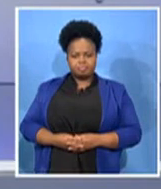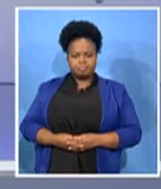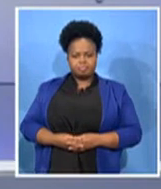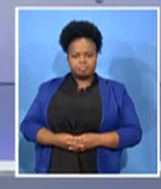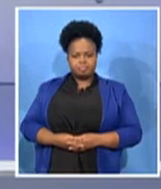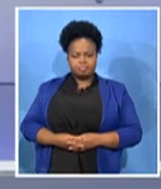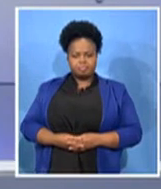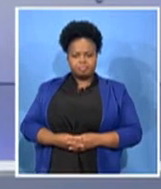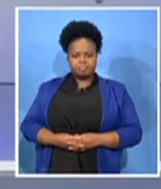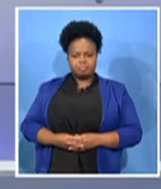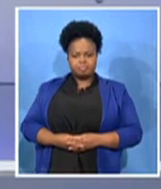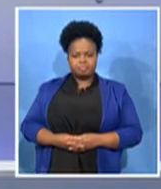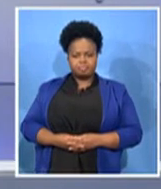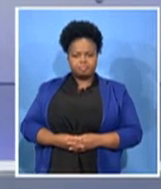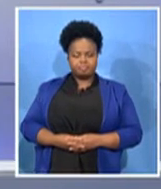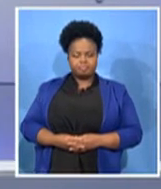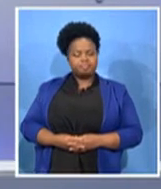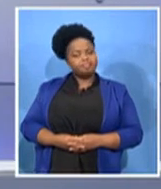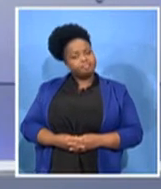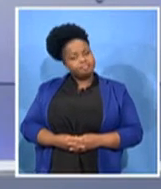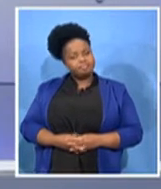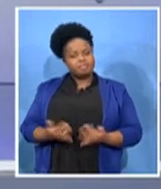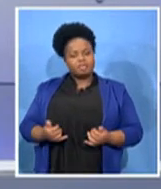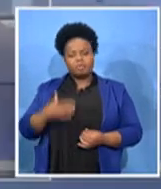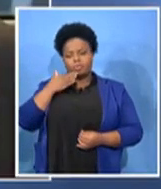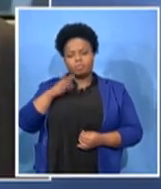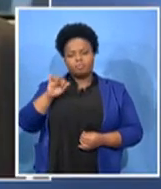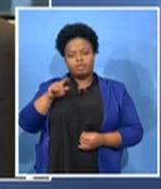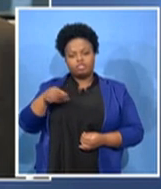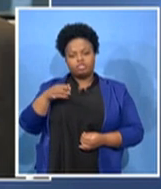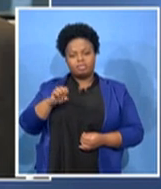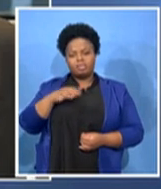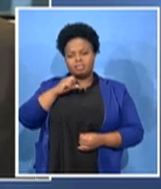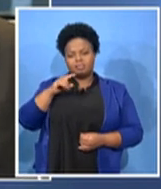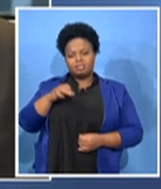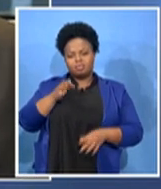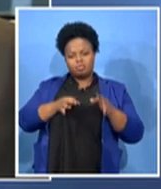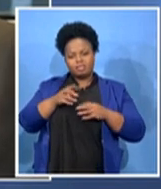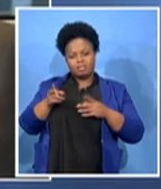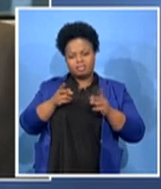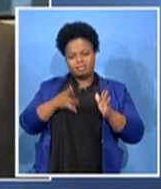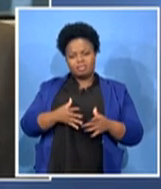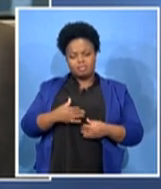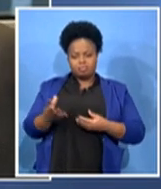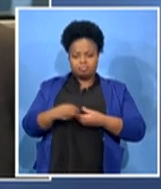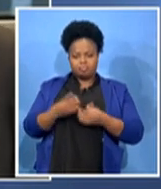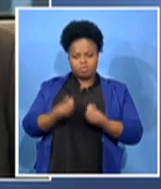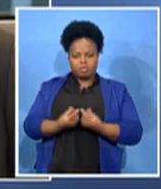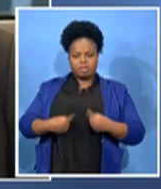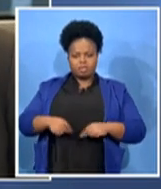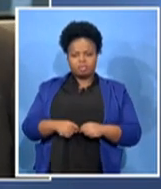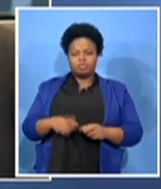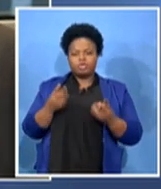Well, let's bring in Mzwandile, that is the SABC's political editor, into this conversation about this new normal that the ANC has to deal